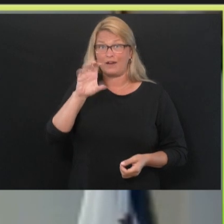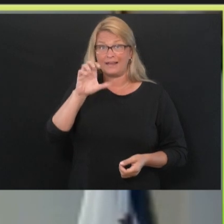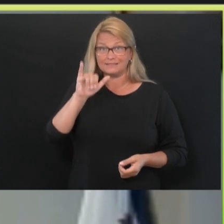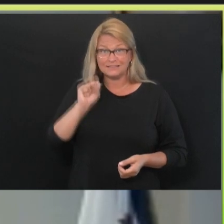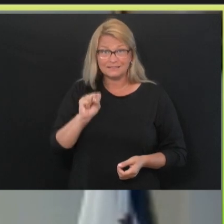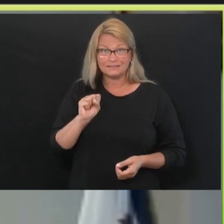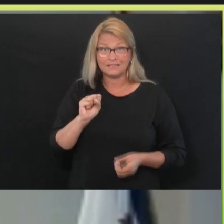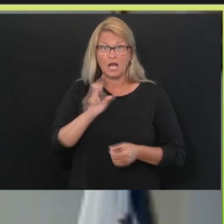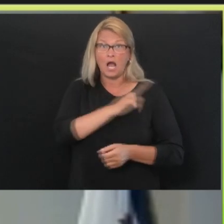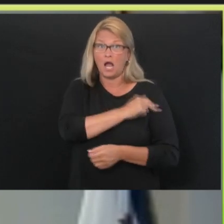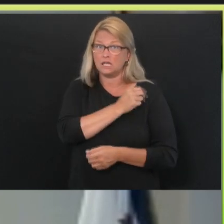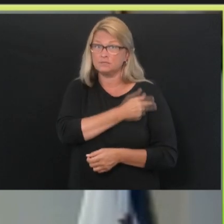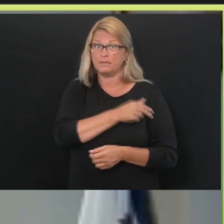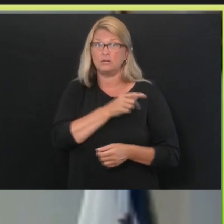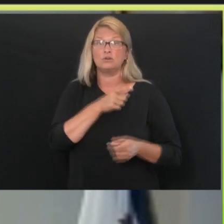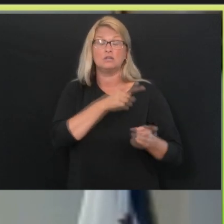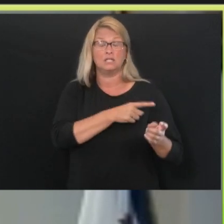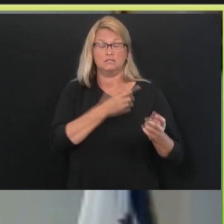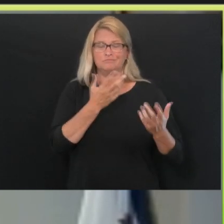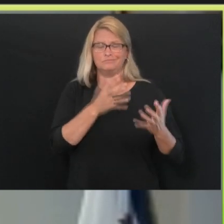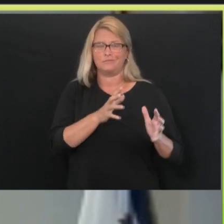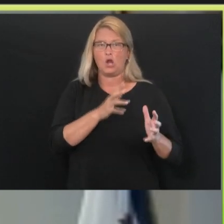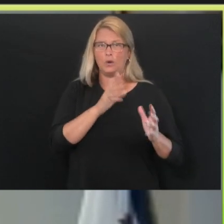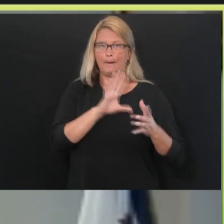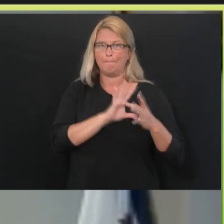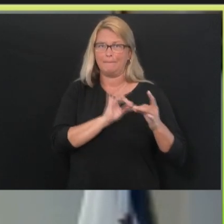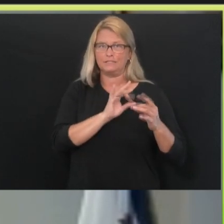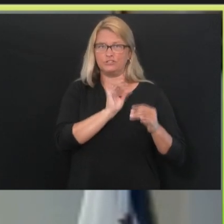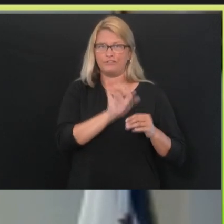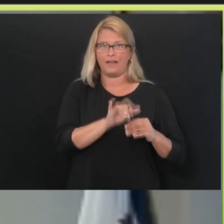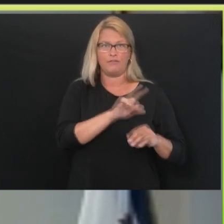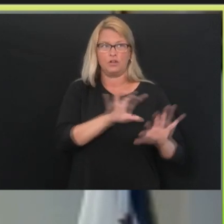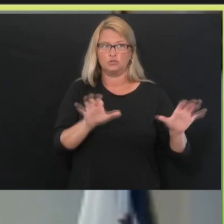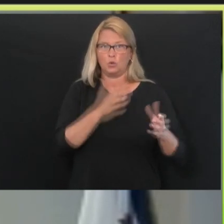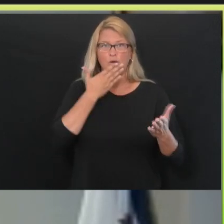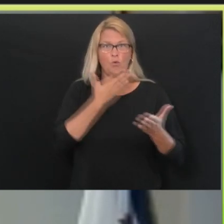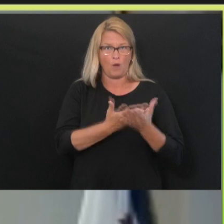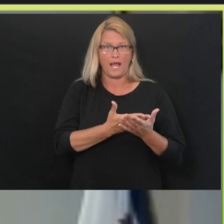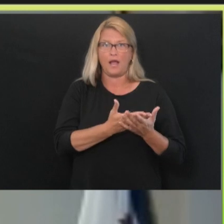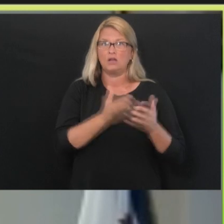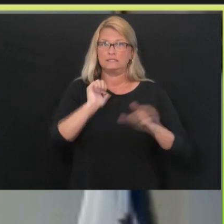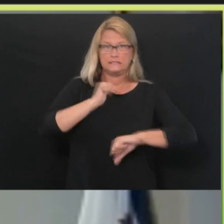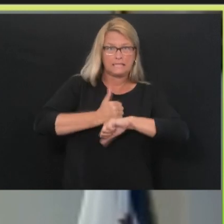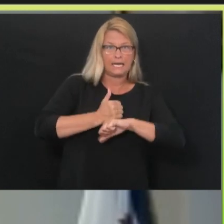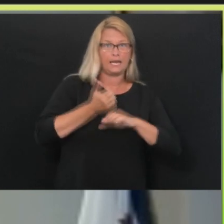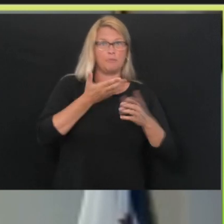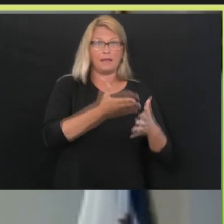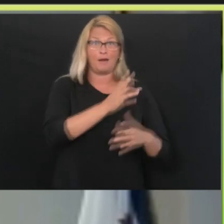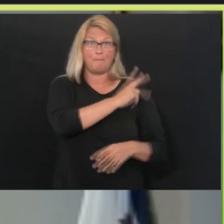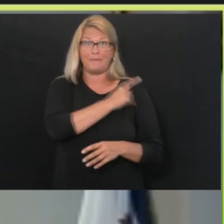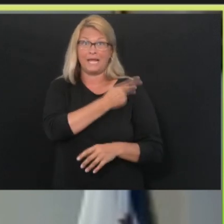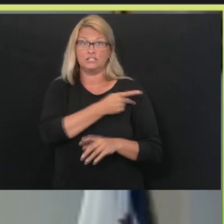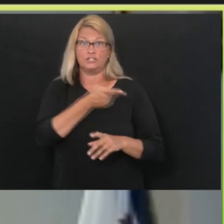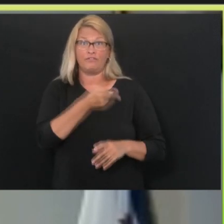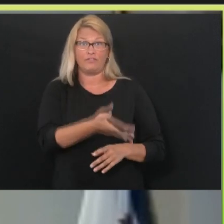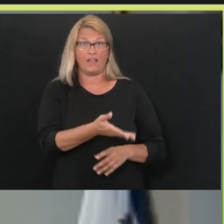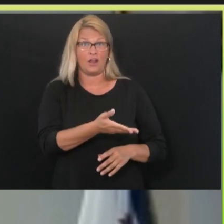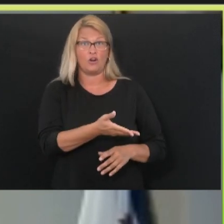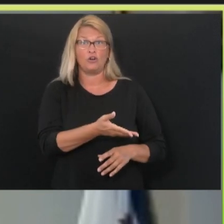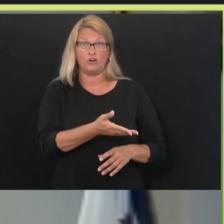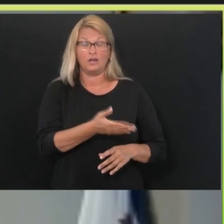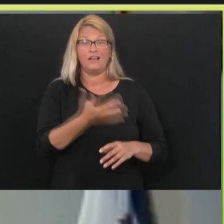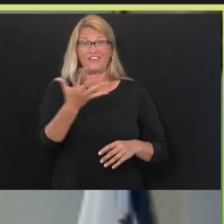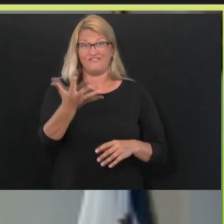as Secretary Crouch mentioned. They're doing very well with that. The patients that are there now are 5. They are actually